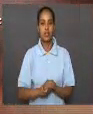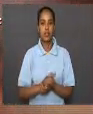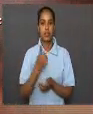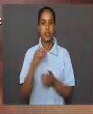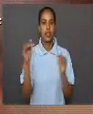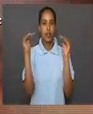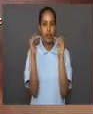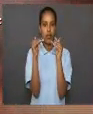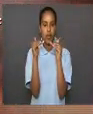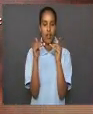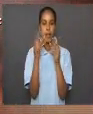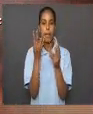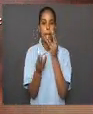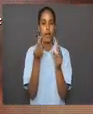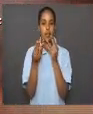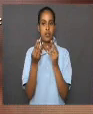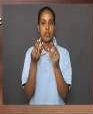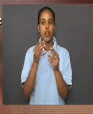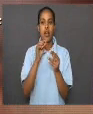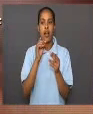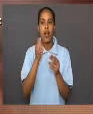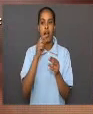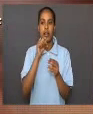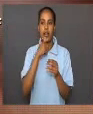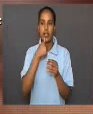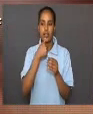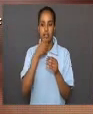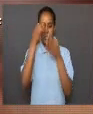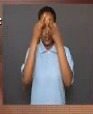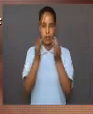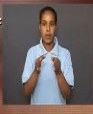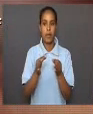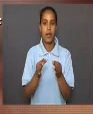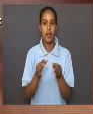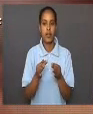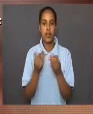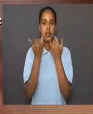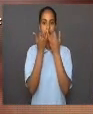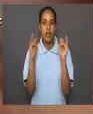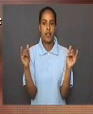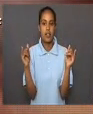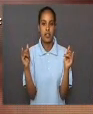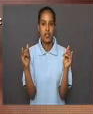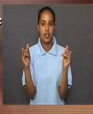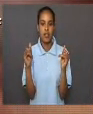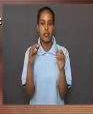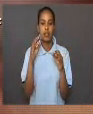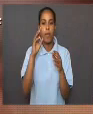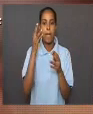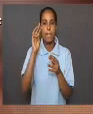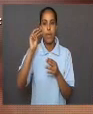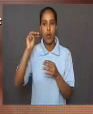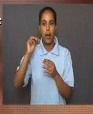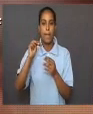The equivalent mass of an acid can be determined by dividing its molar